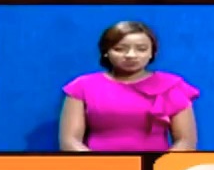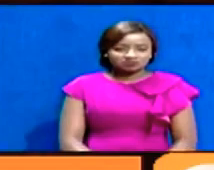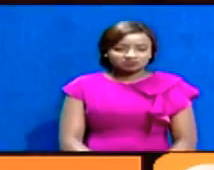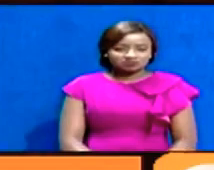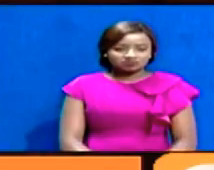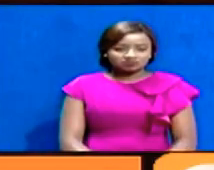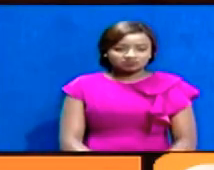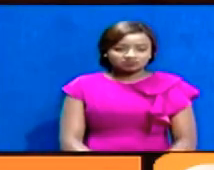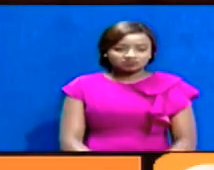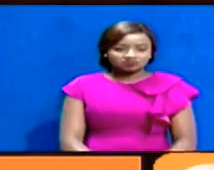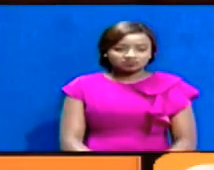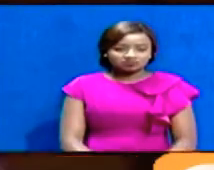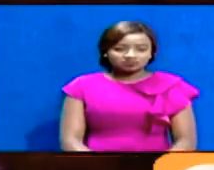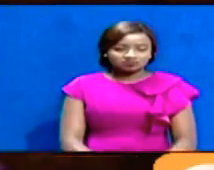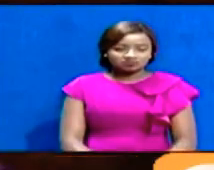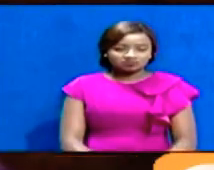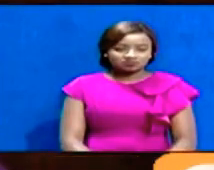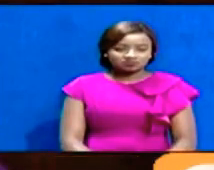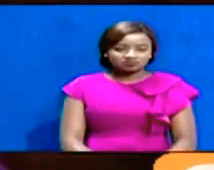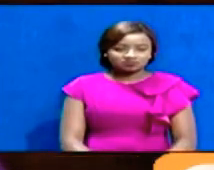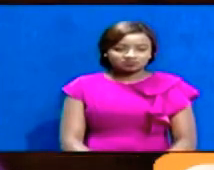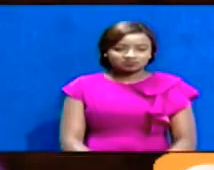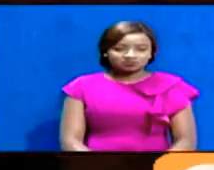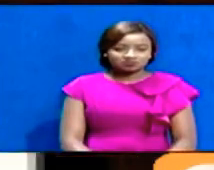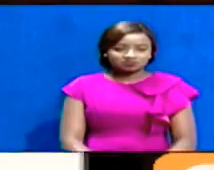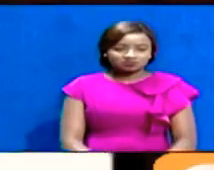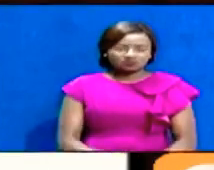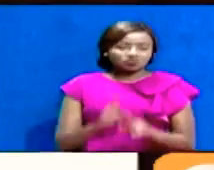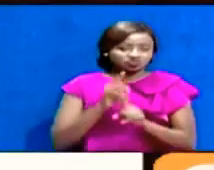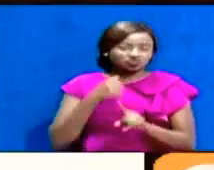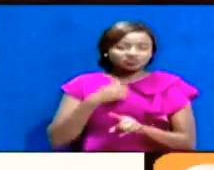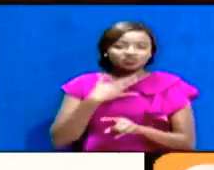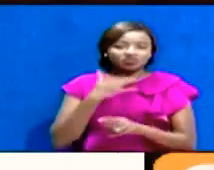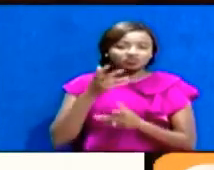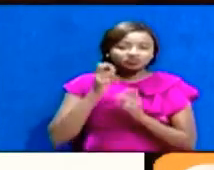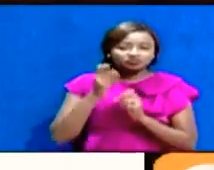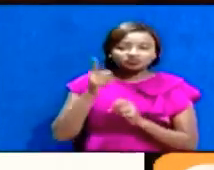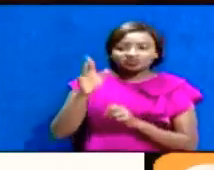So, yeah, maybe I'd actually like to hear what her views are.